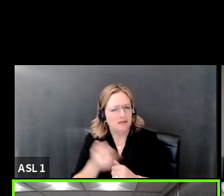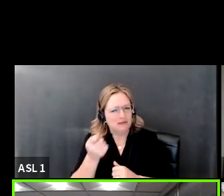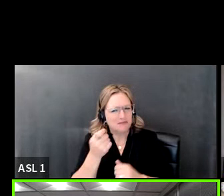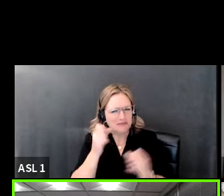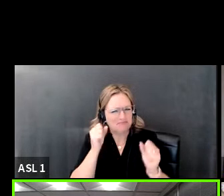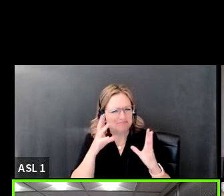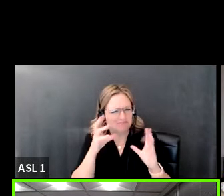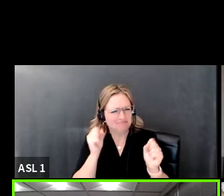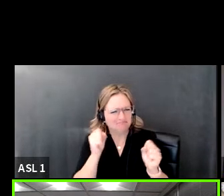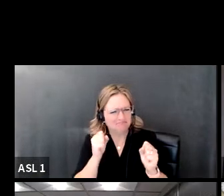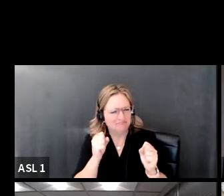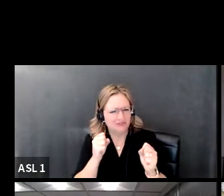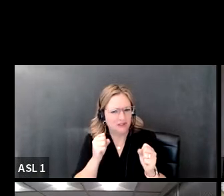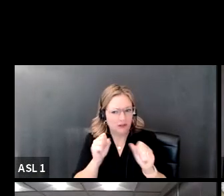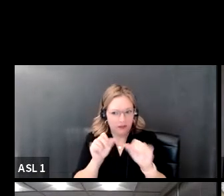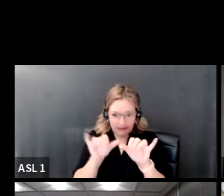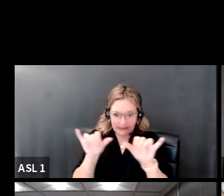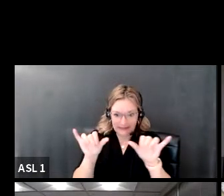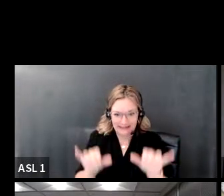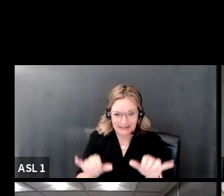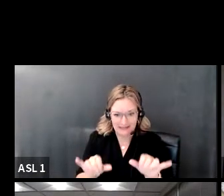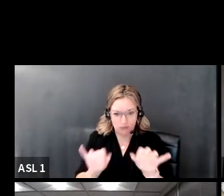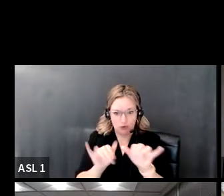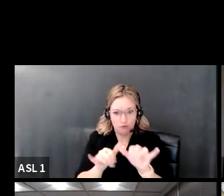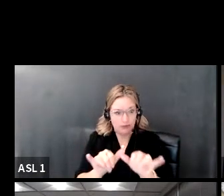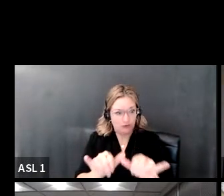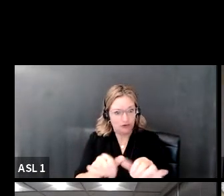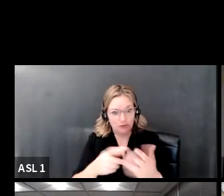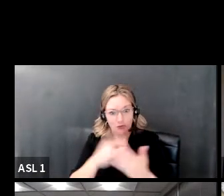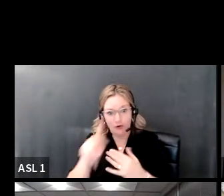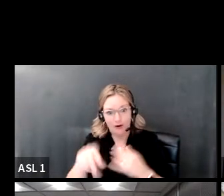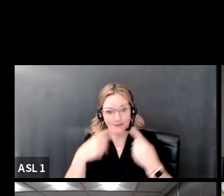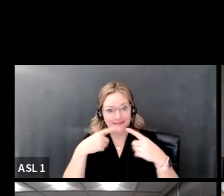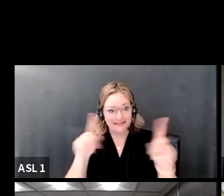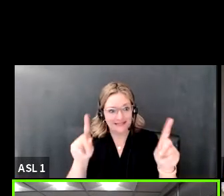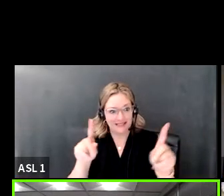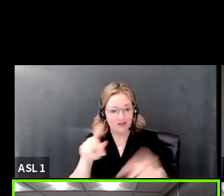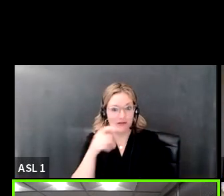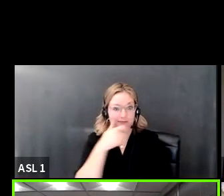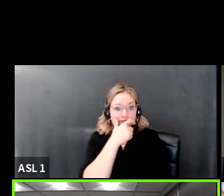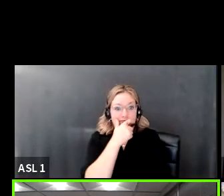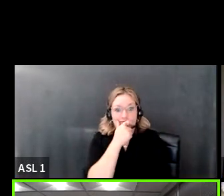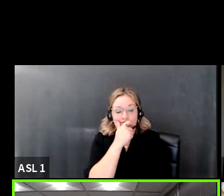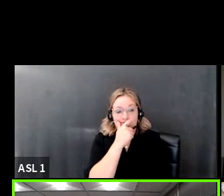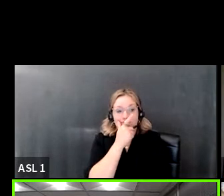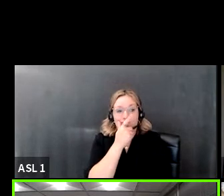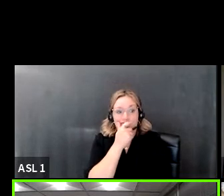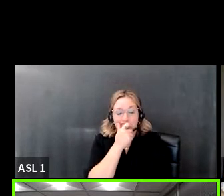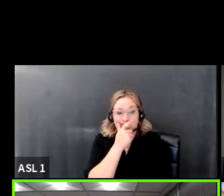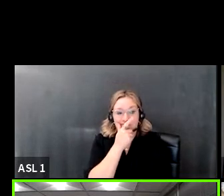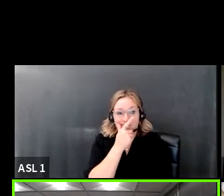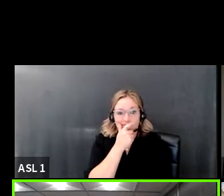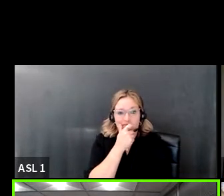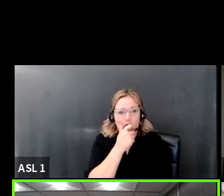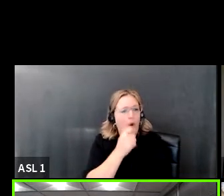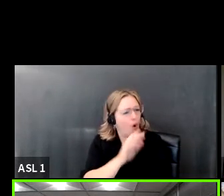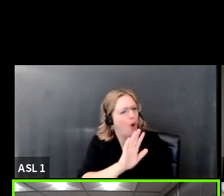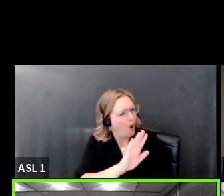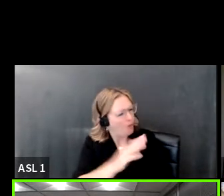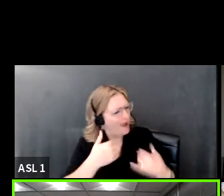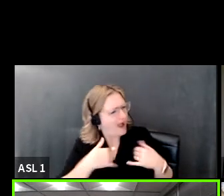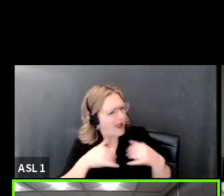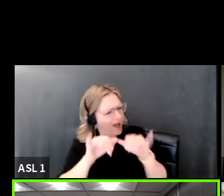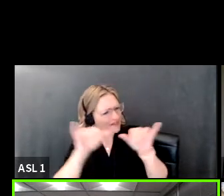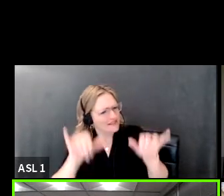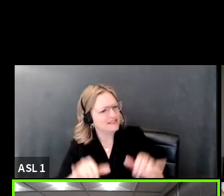don't have a system in place for measuring it we do have a system in place for measuring it the system that was in place was